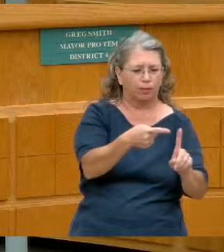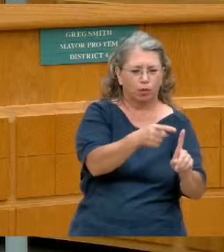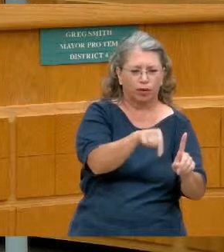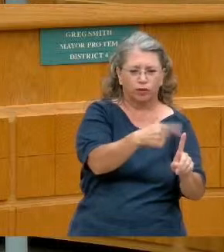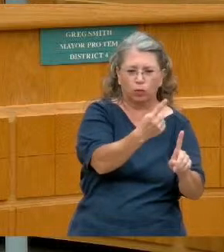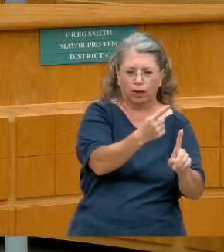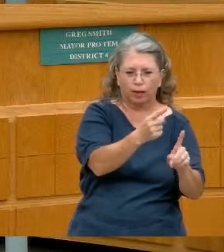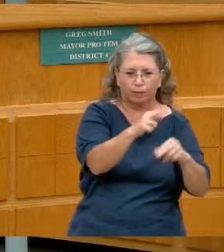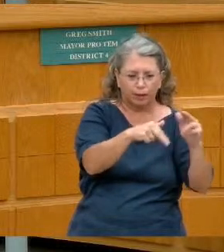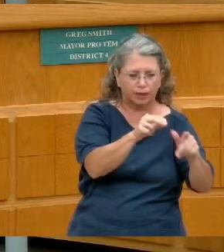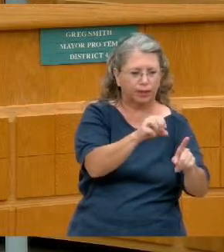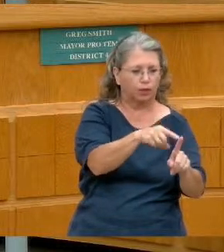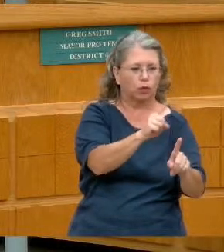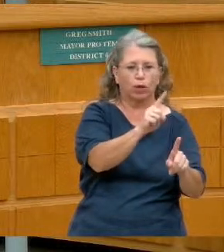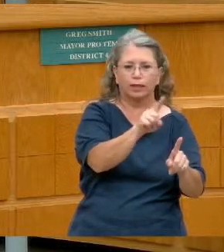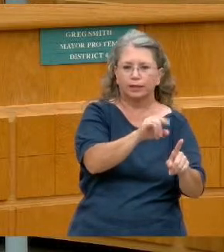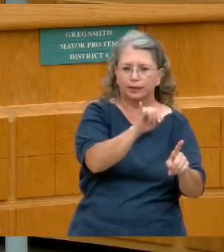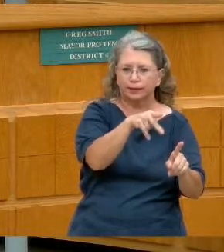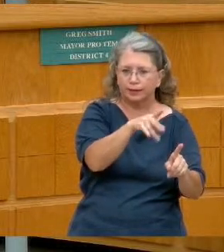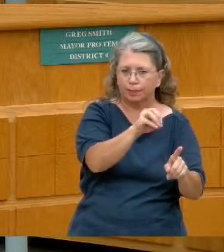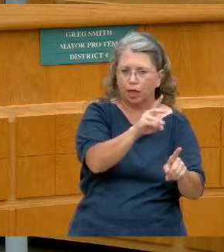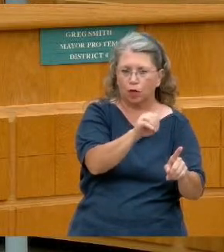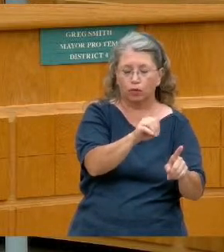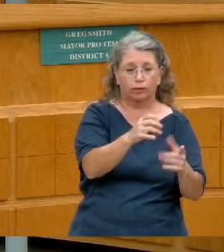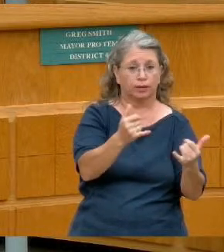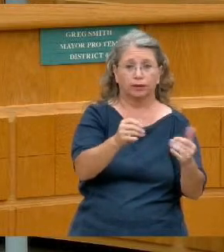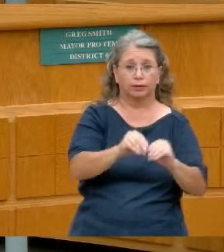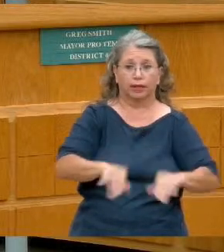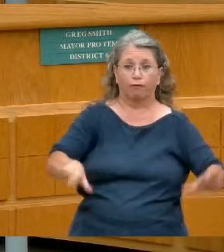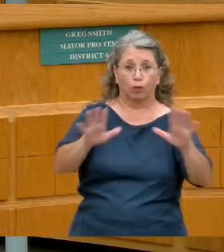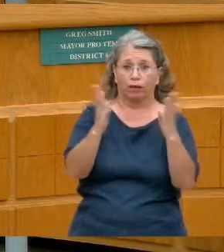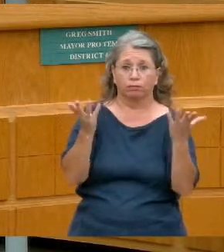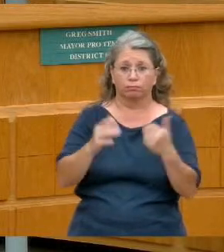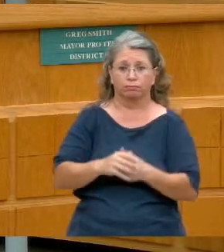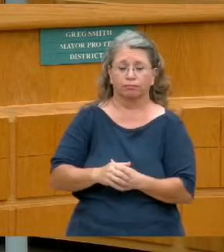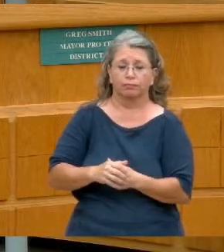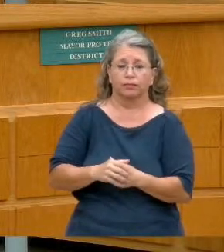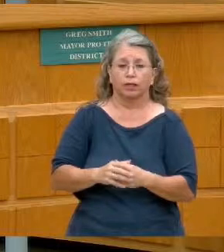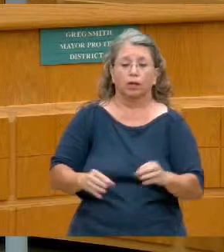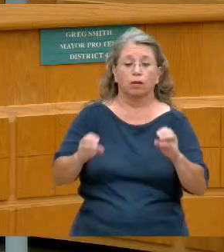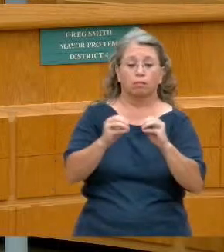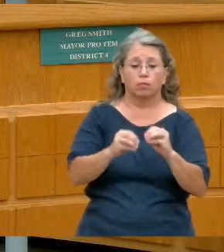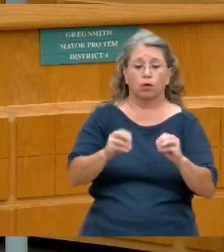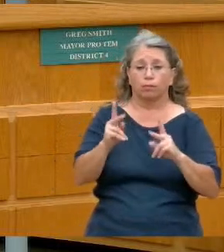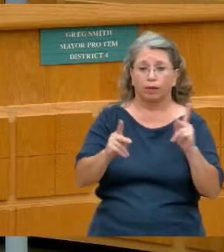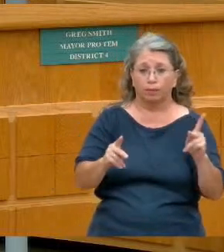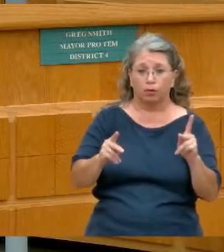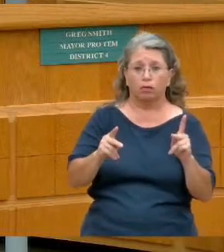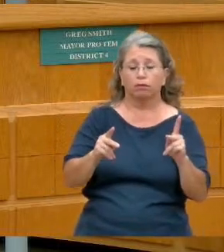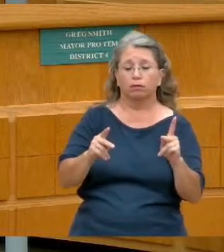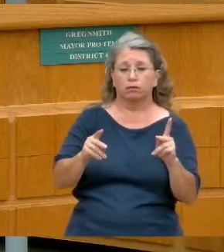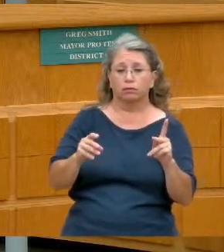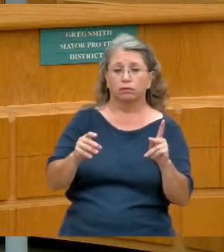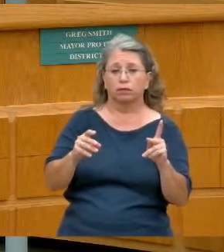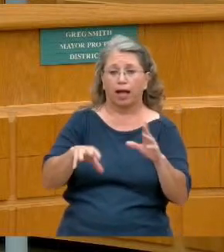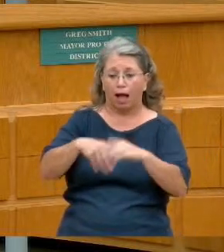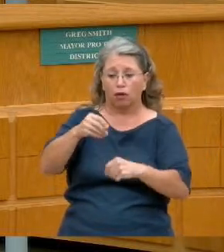building that you should stay away from. It's everywhere. Basically, if there's more people, the more you should stay away from it.